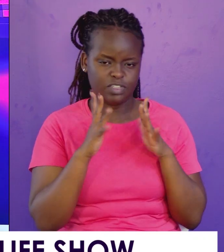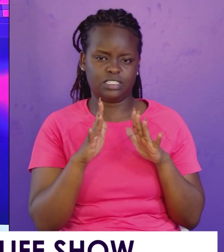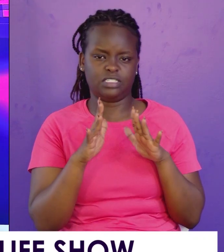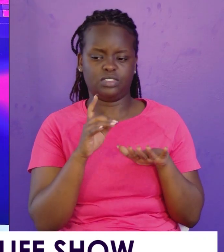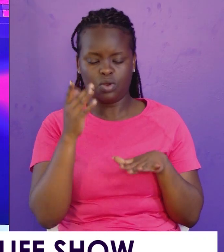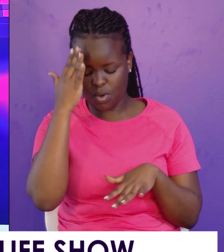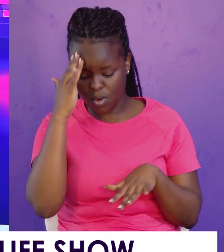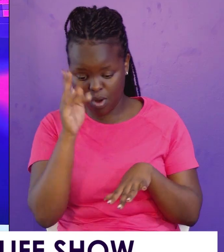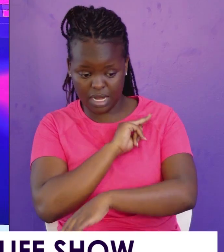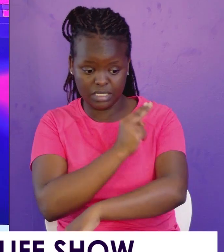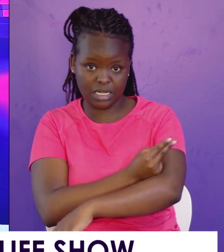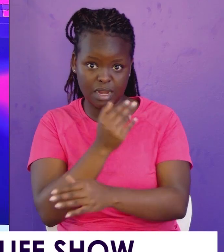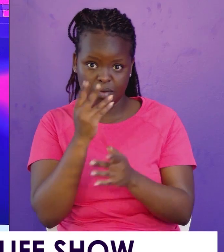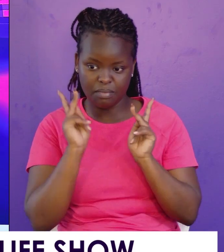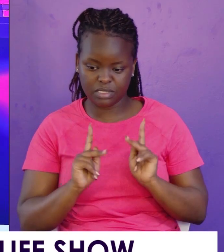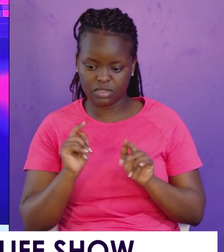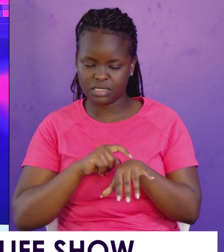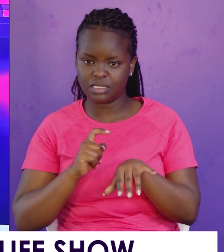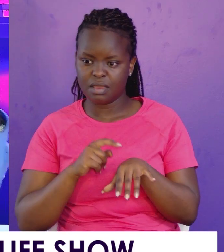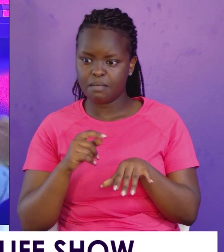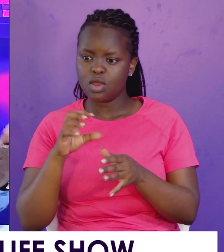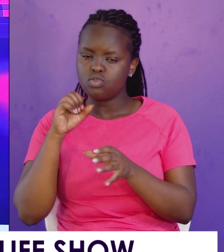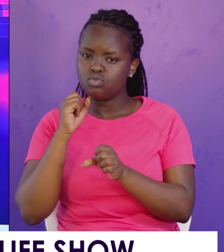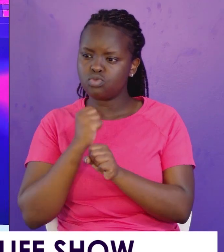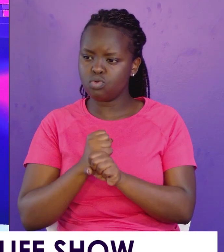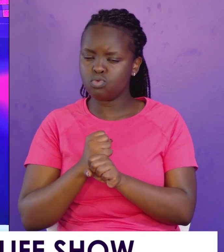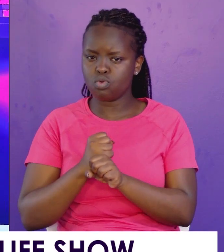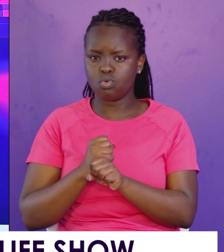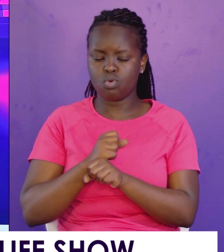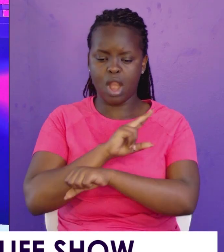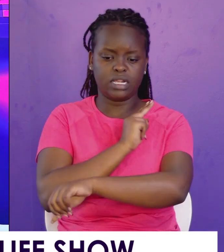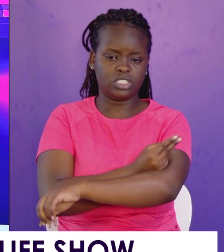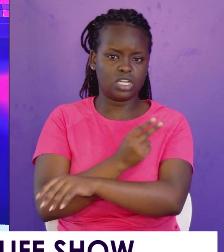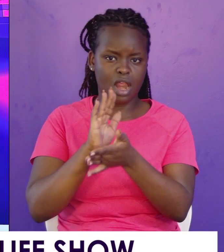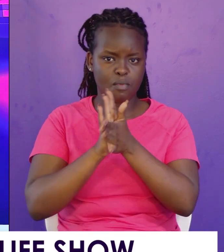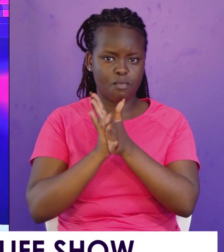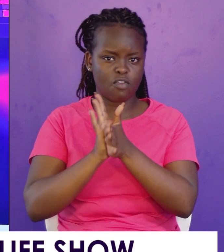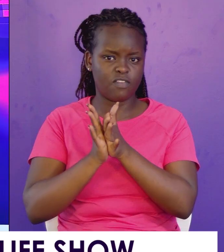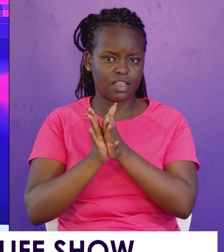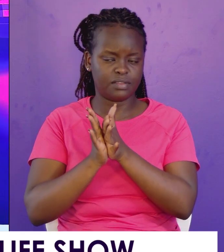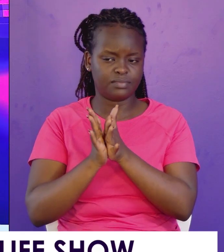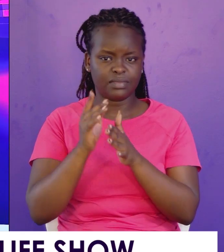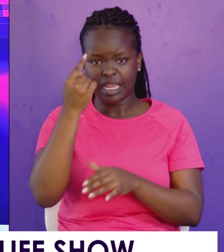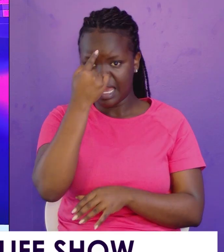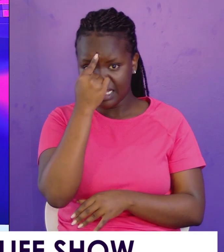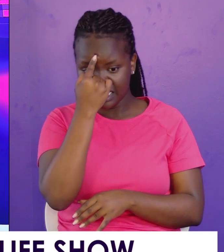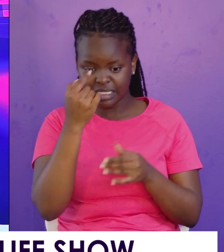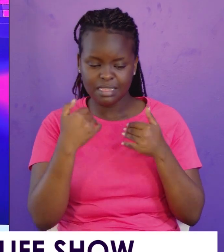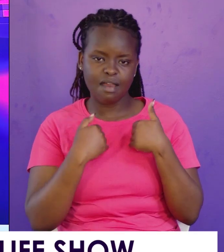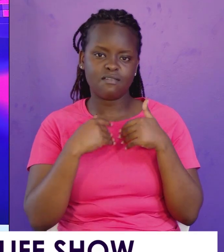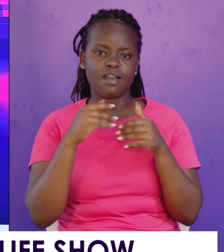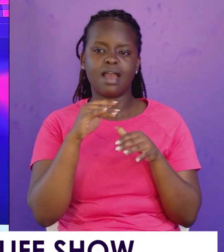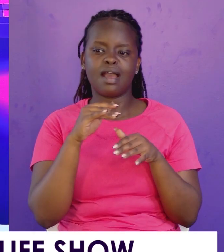movies. And they've sold across the world. Even Indians. They have an accent that you already know this is Indian. And